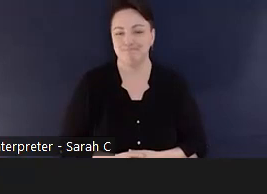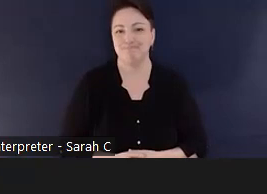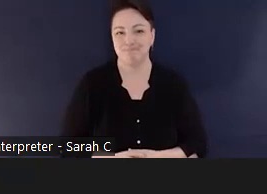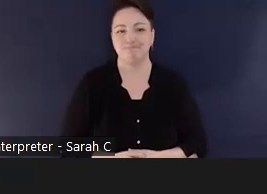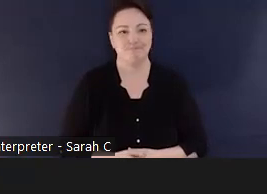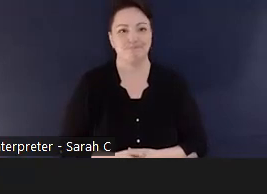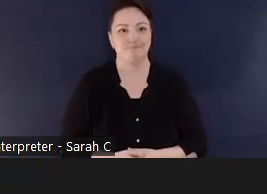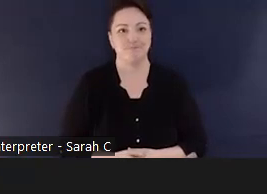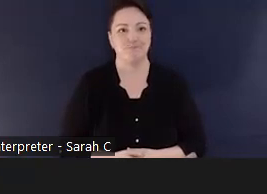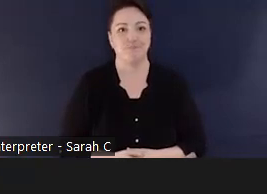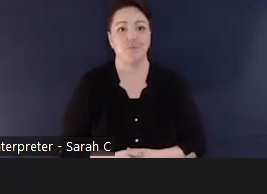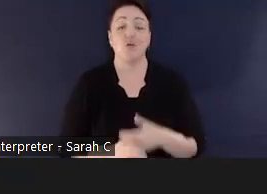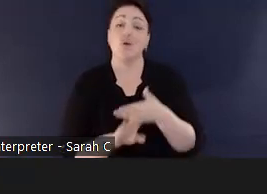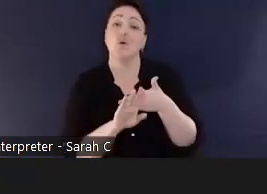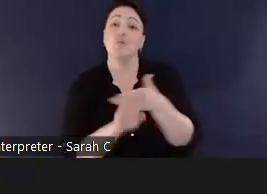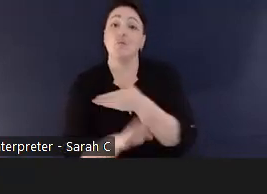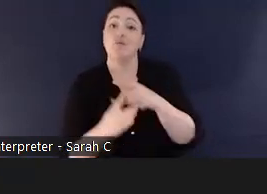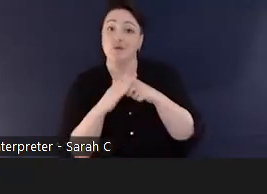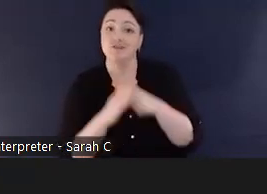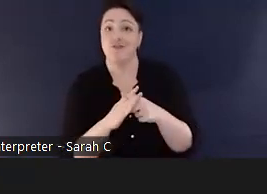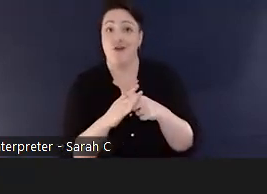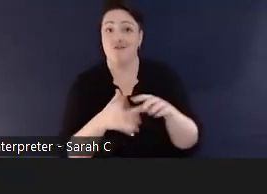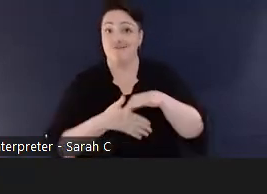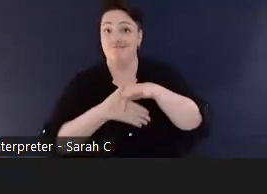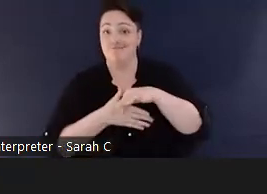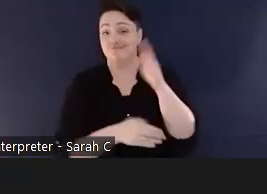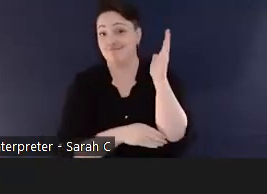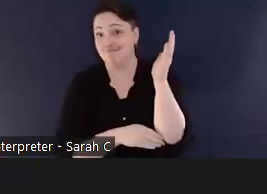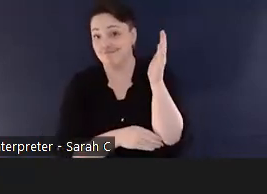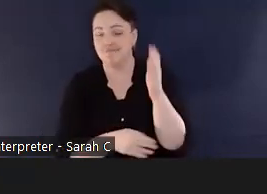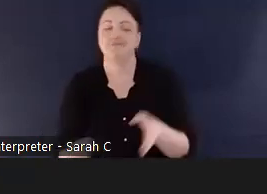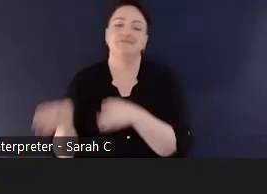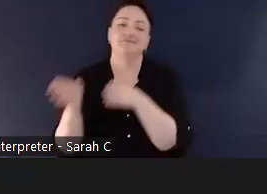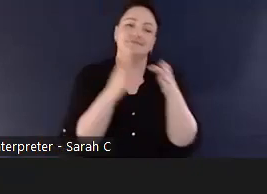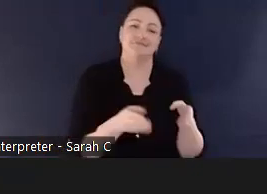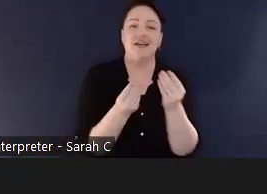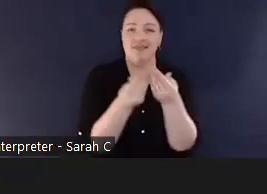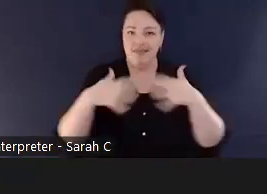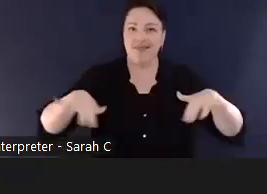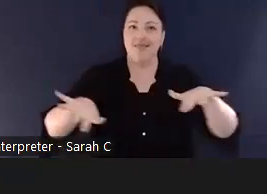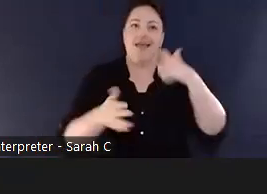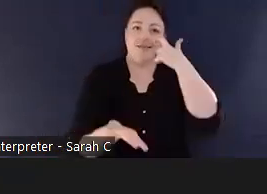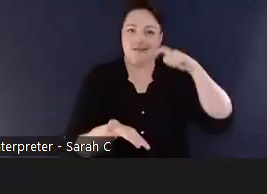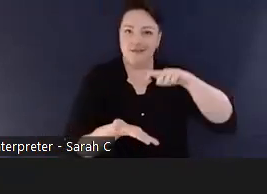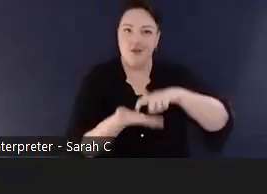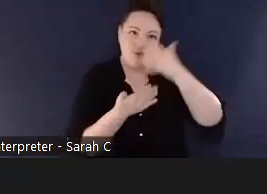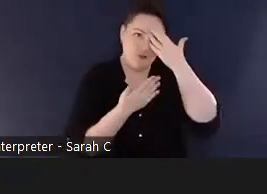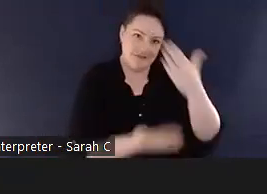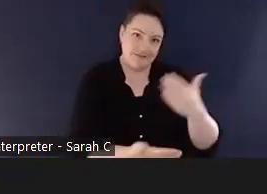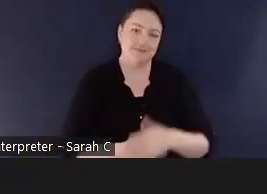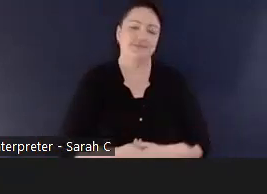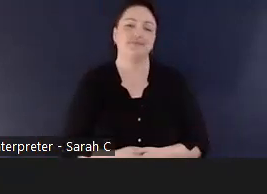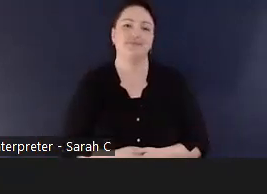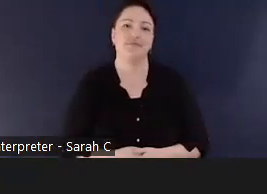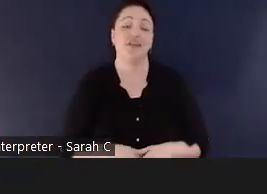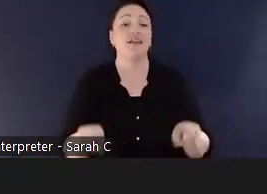Before we get into our session content, I would like to start with a short land acknowledgement. As staff